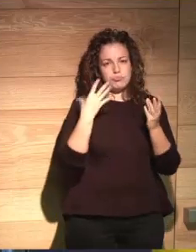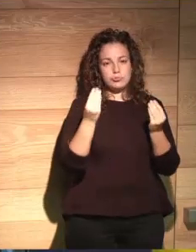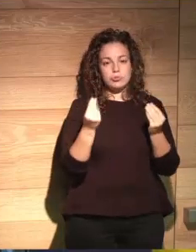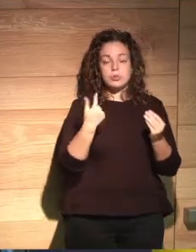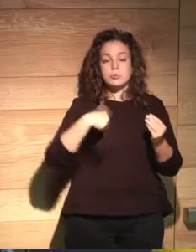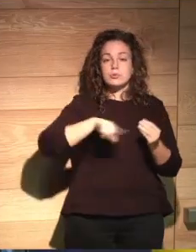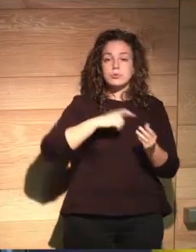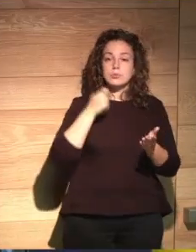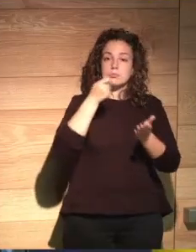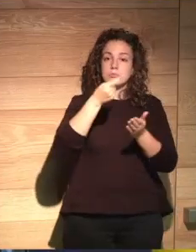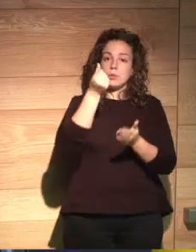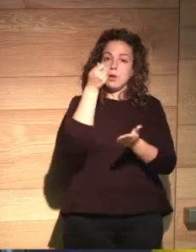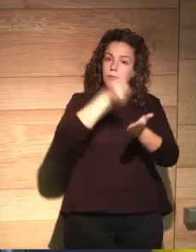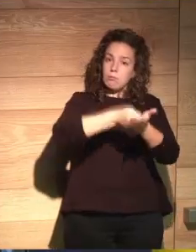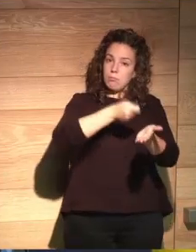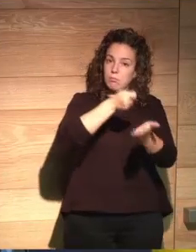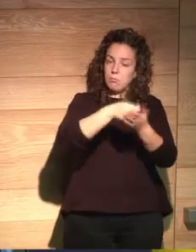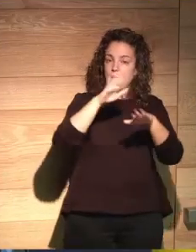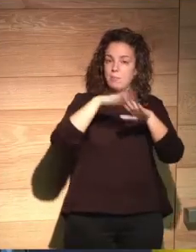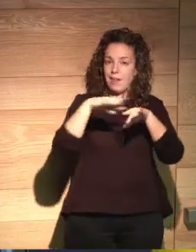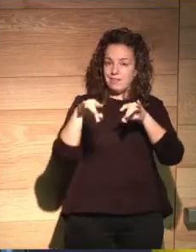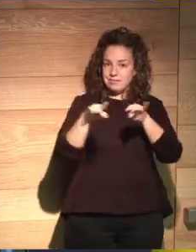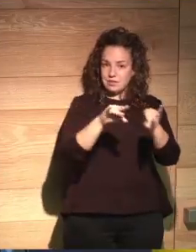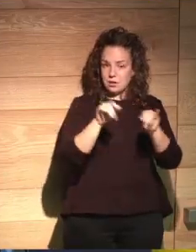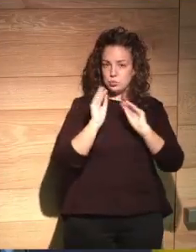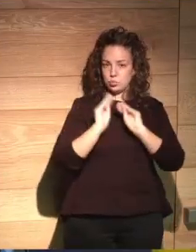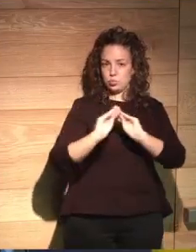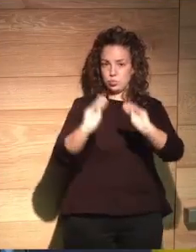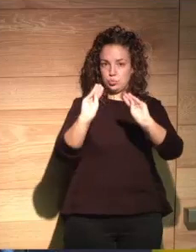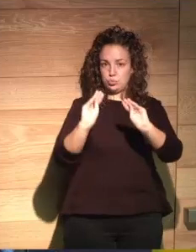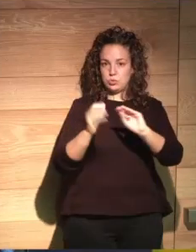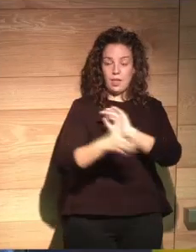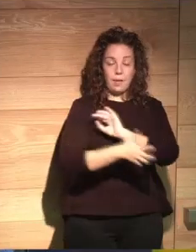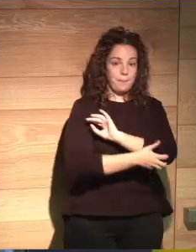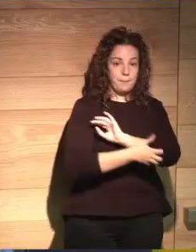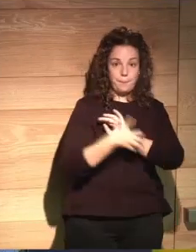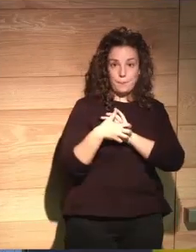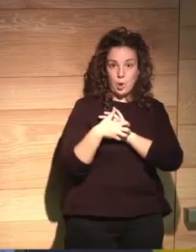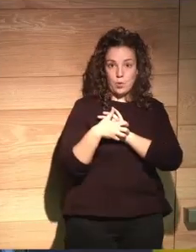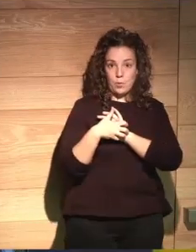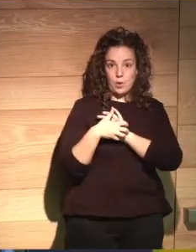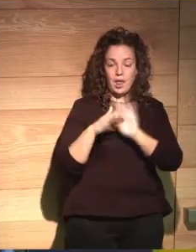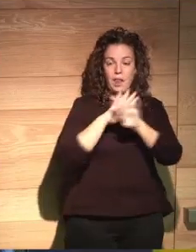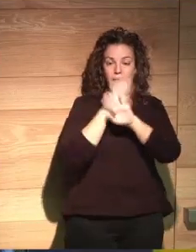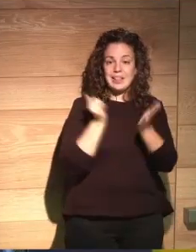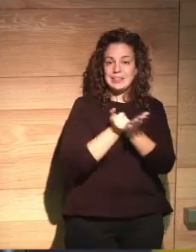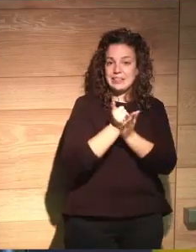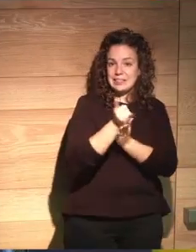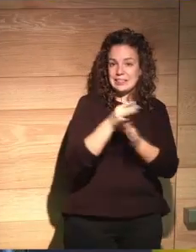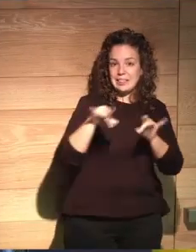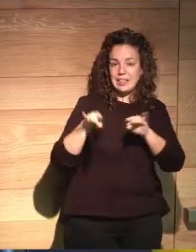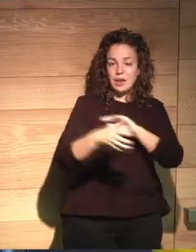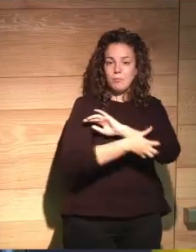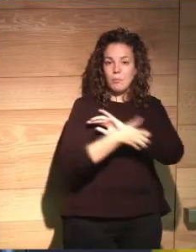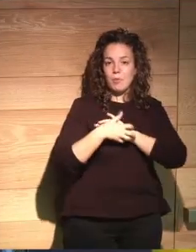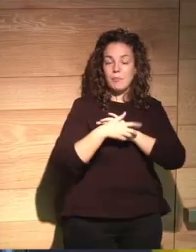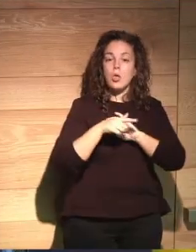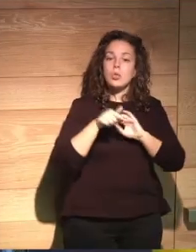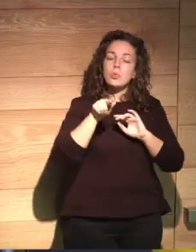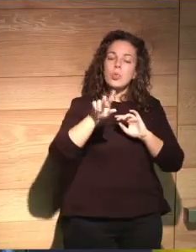down. And they were saying, okay, we are going to pay you this money for your land. And so they were so poor,